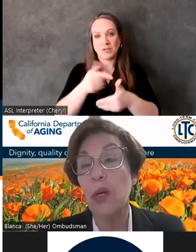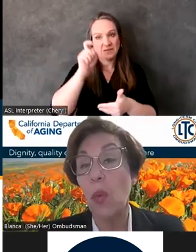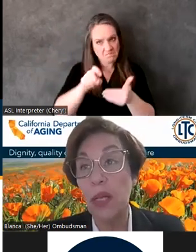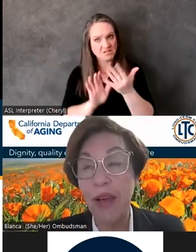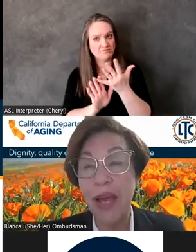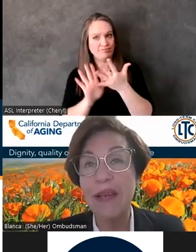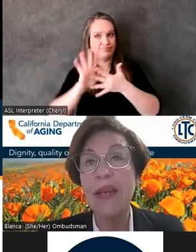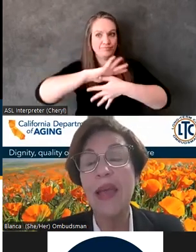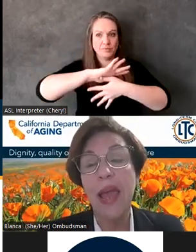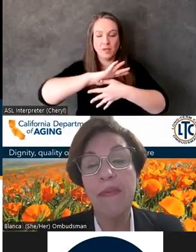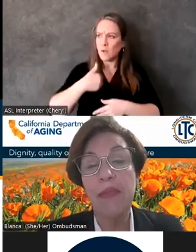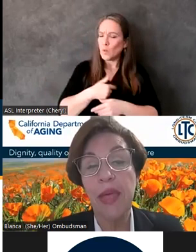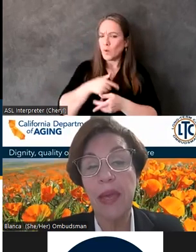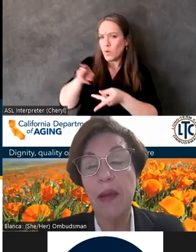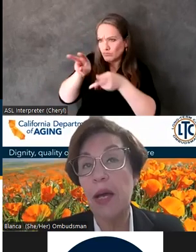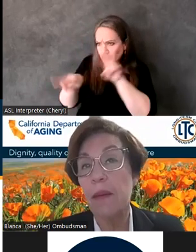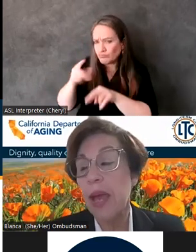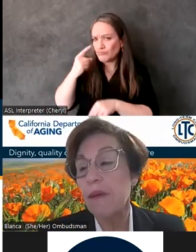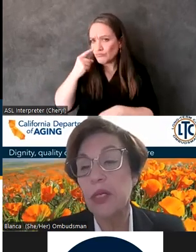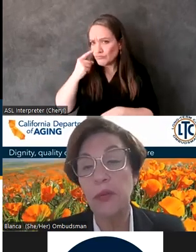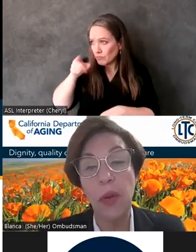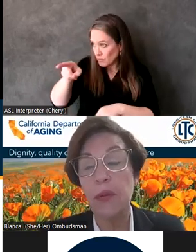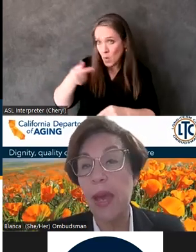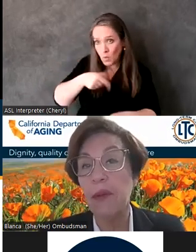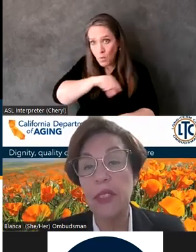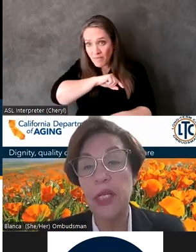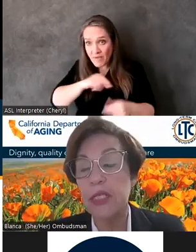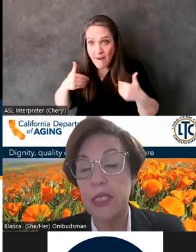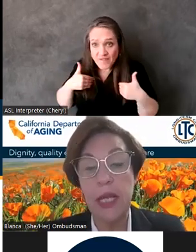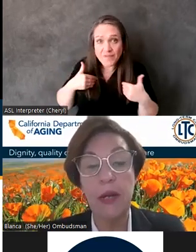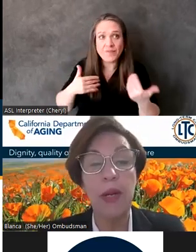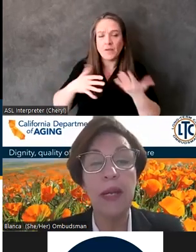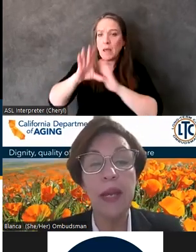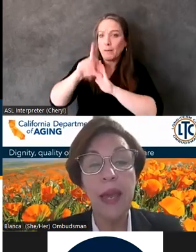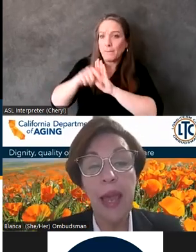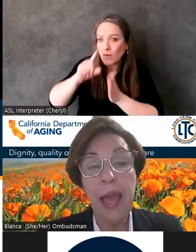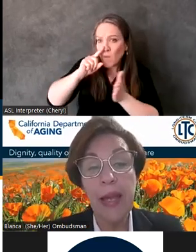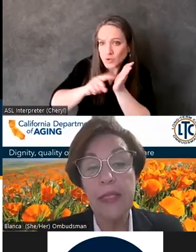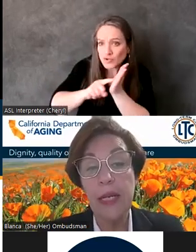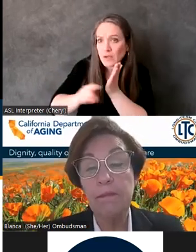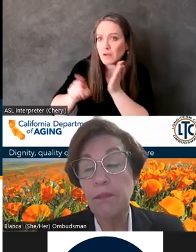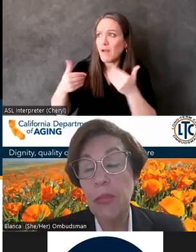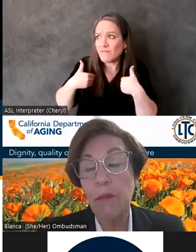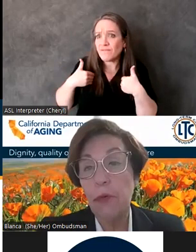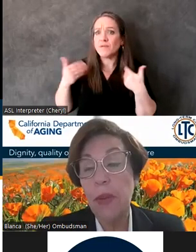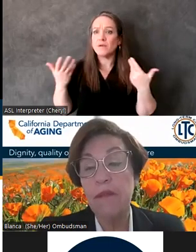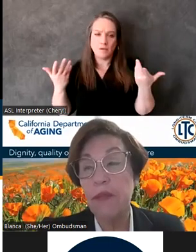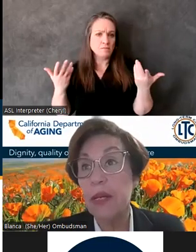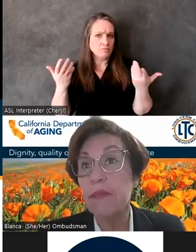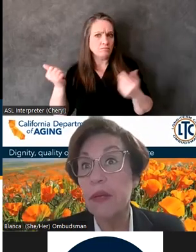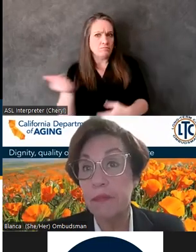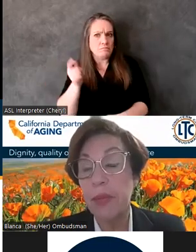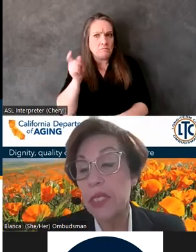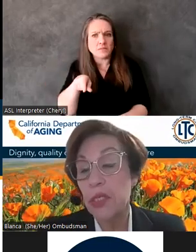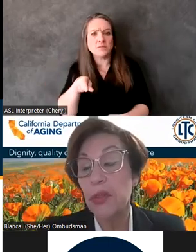they're qualified and that they have to go through all the background checks, et cetera, and for the benefit